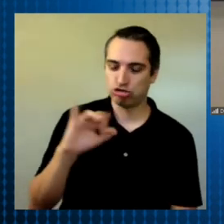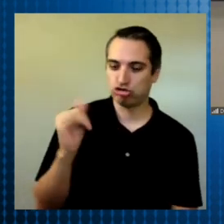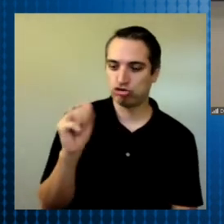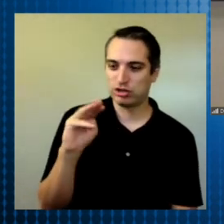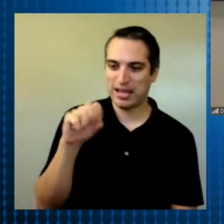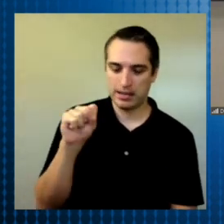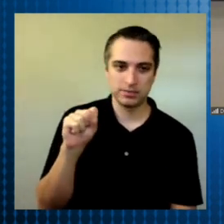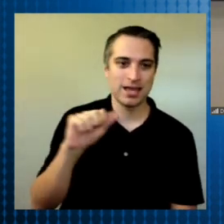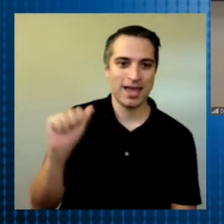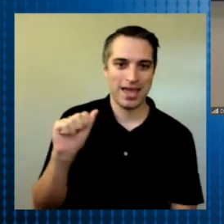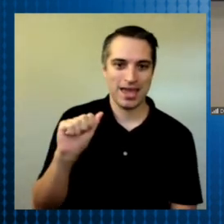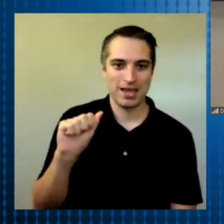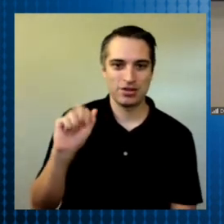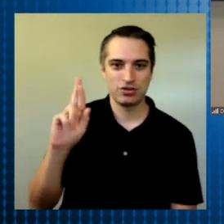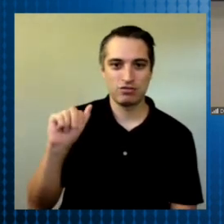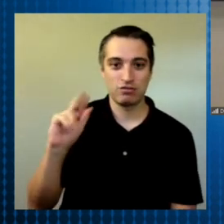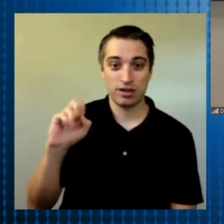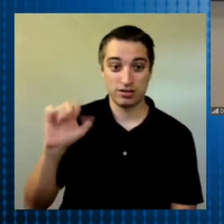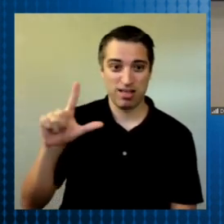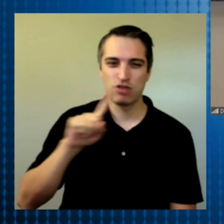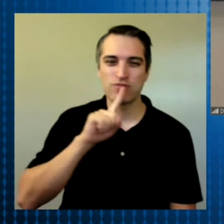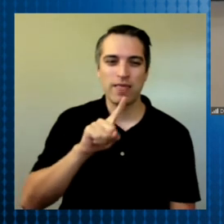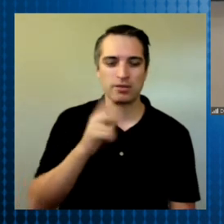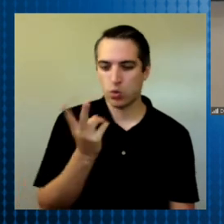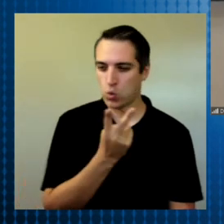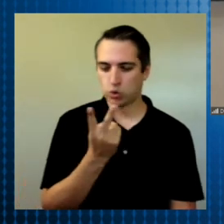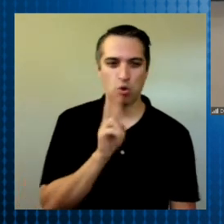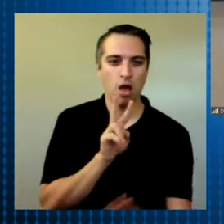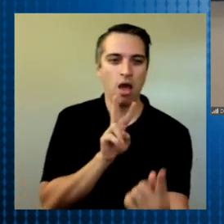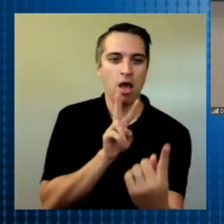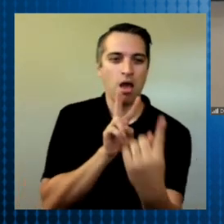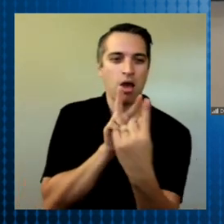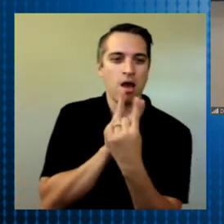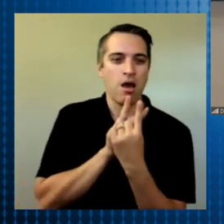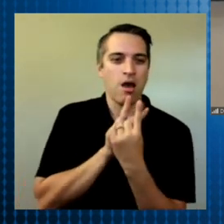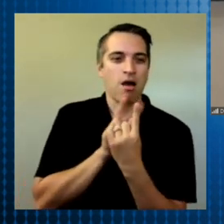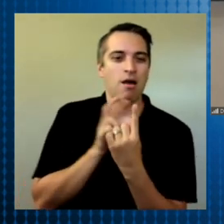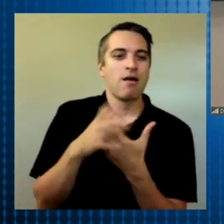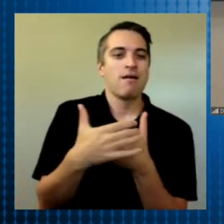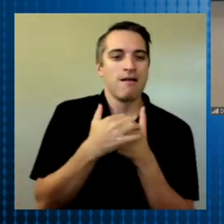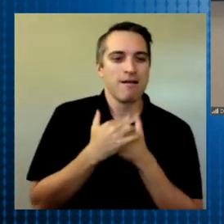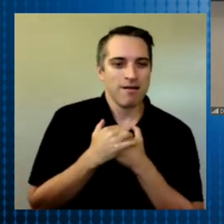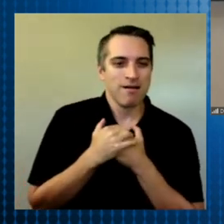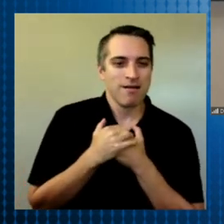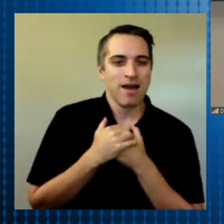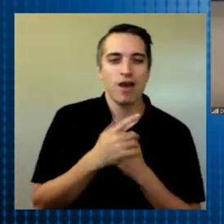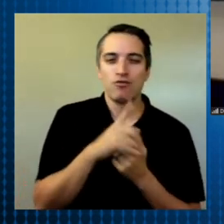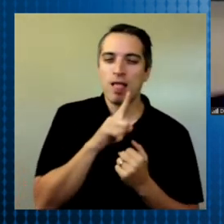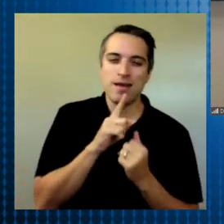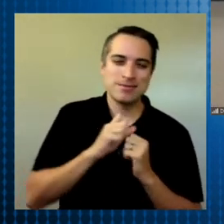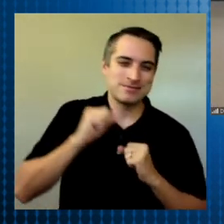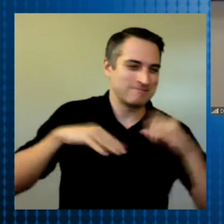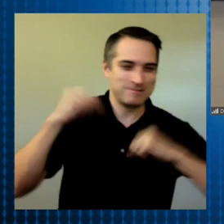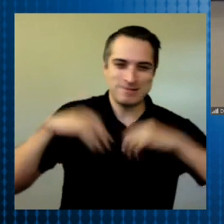bosom and beat me into success. So it took me almost 3 years to get out of Mott College. But after